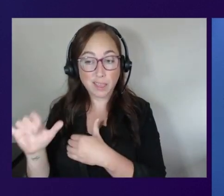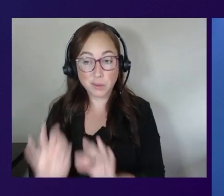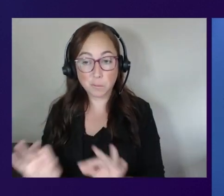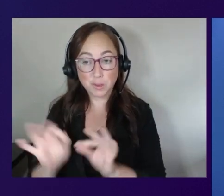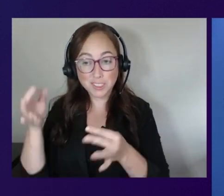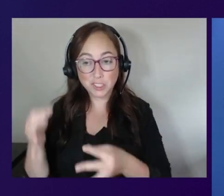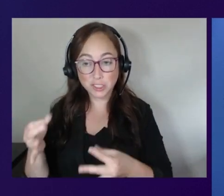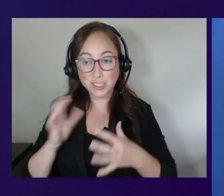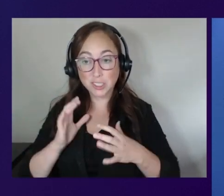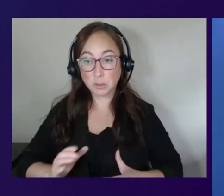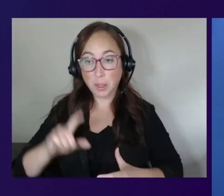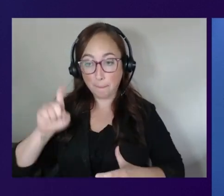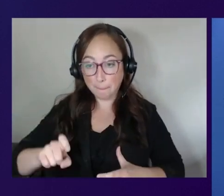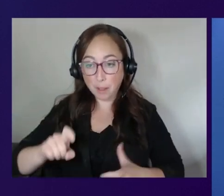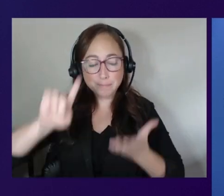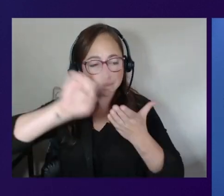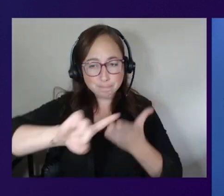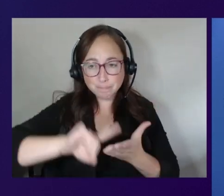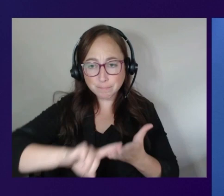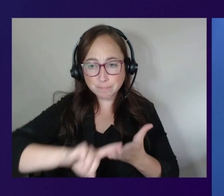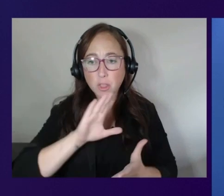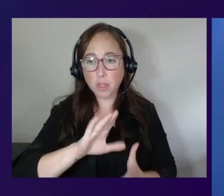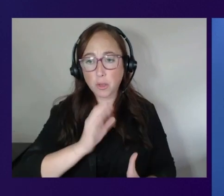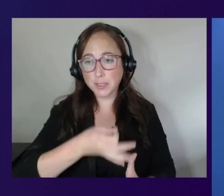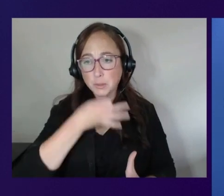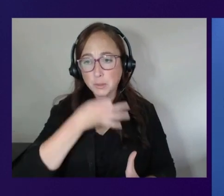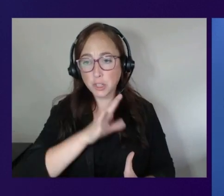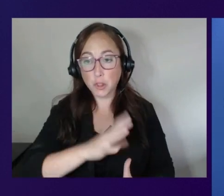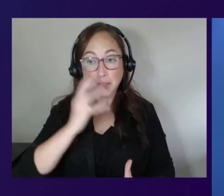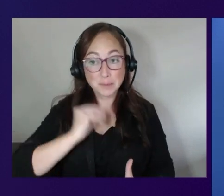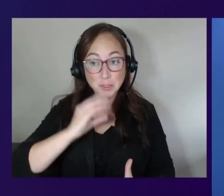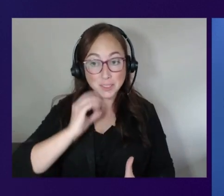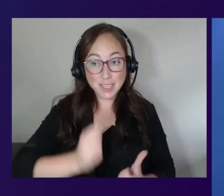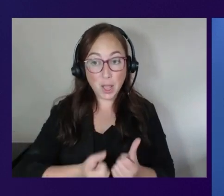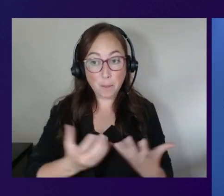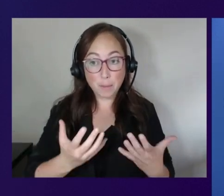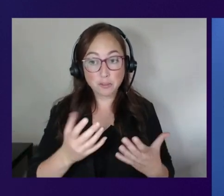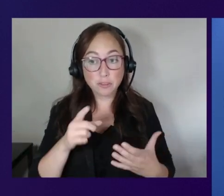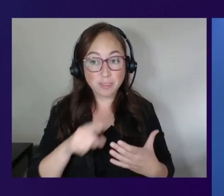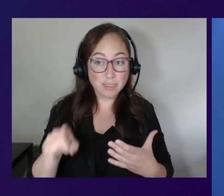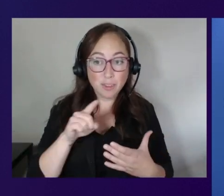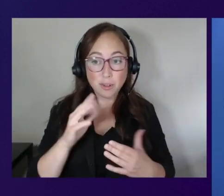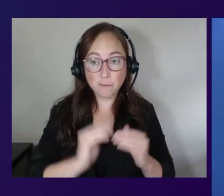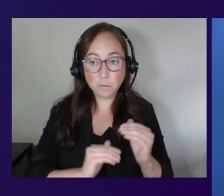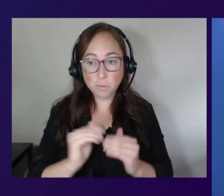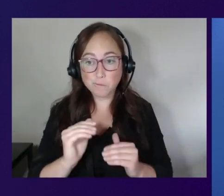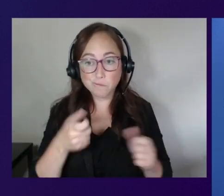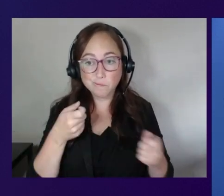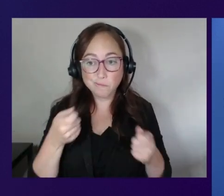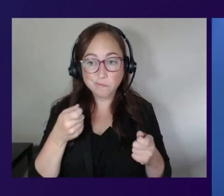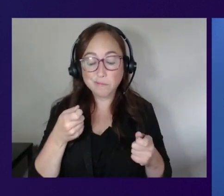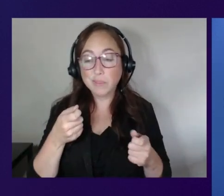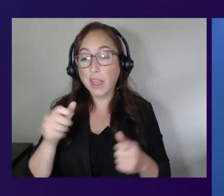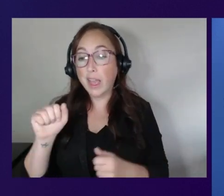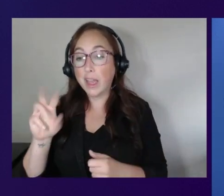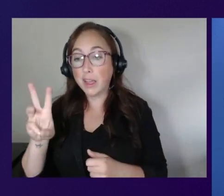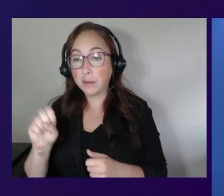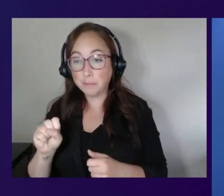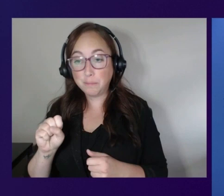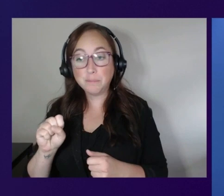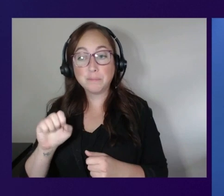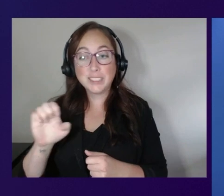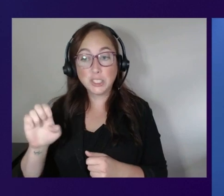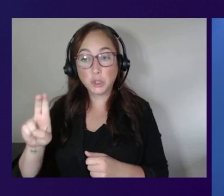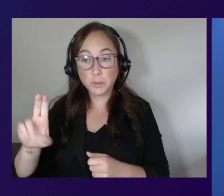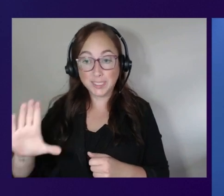an inventory of their own expertise, what they're comfortable with. And there are opportunities, especially with AWS end user computing, for